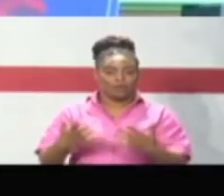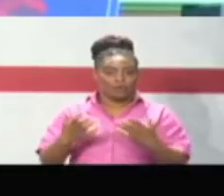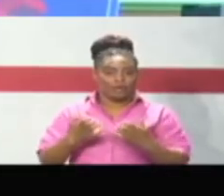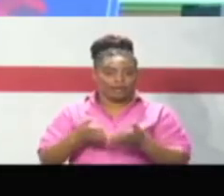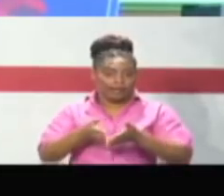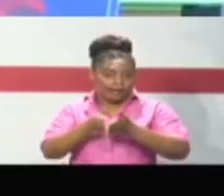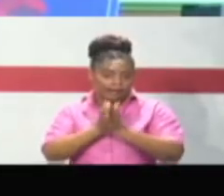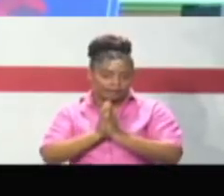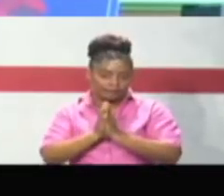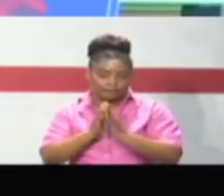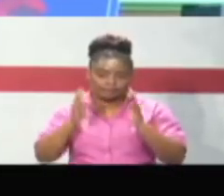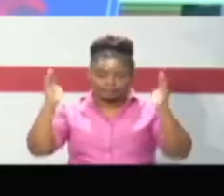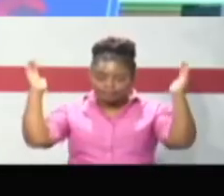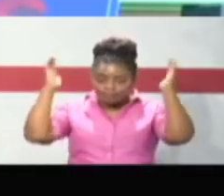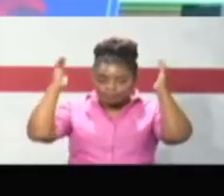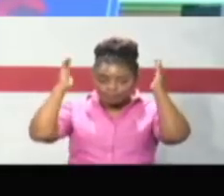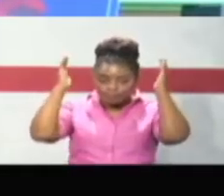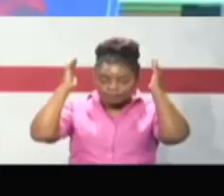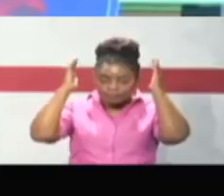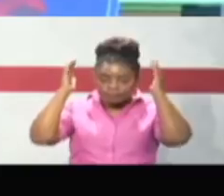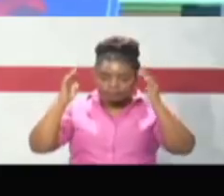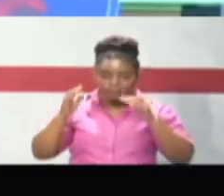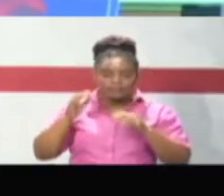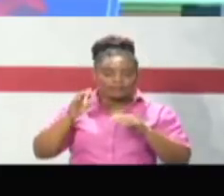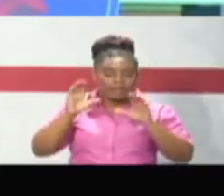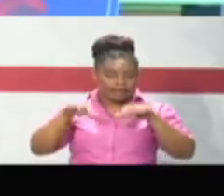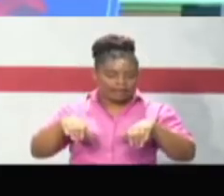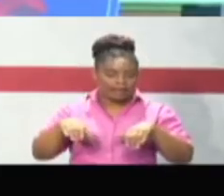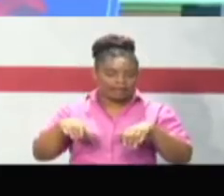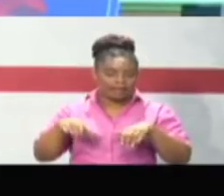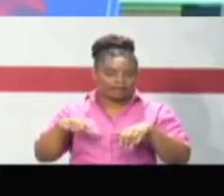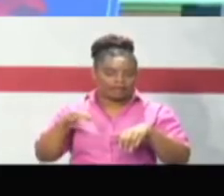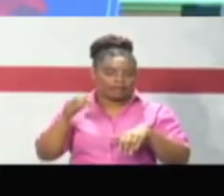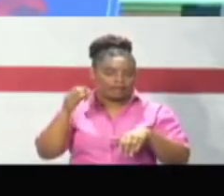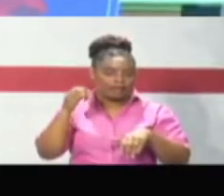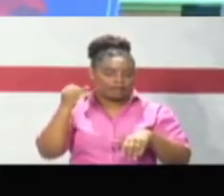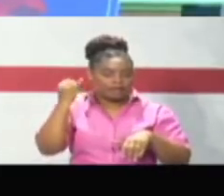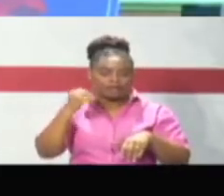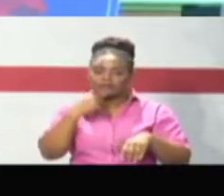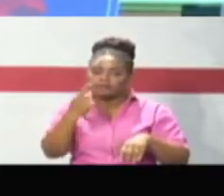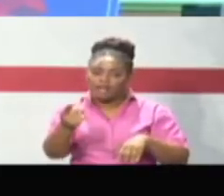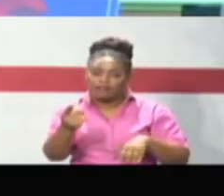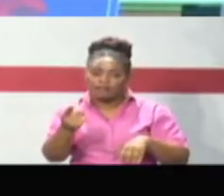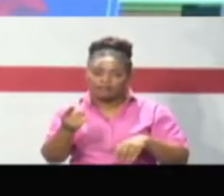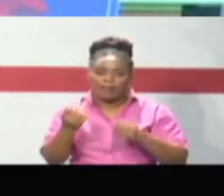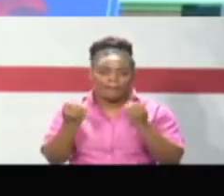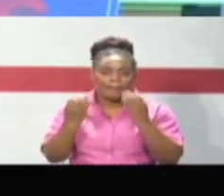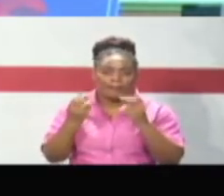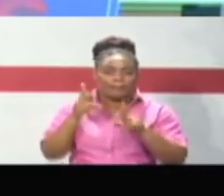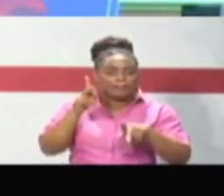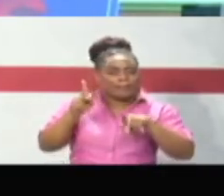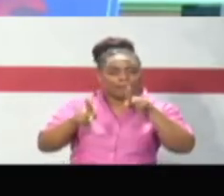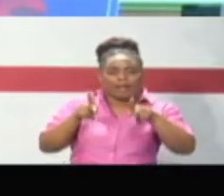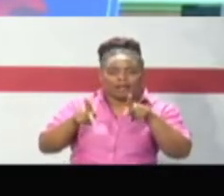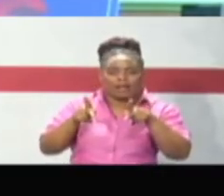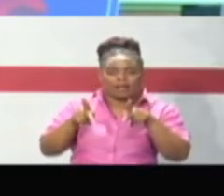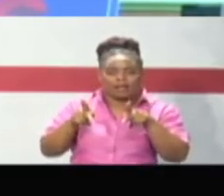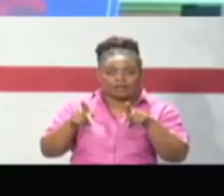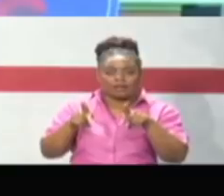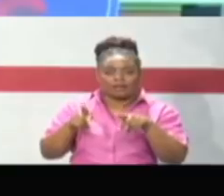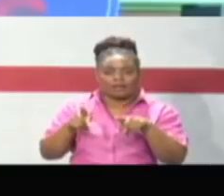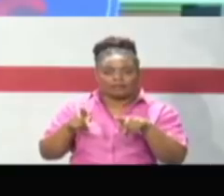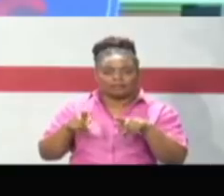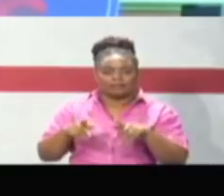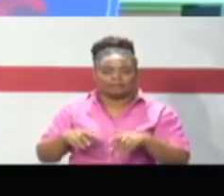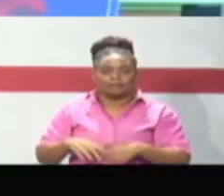if we can get a count or an idea of the number of nationals versus non-nationals who have been